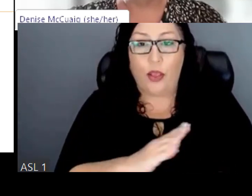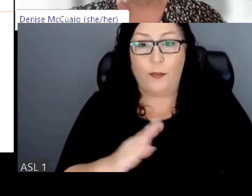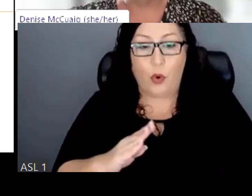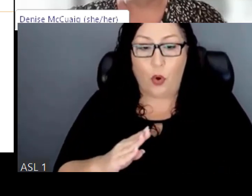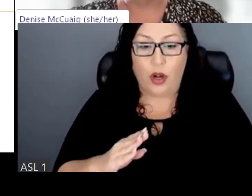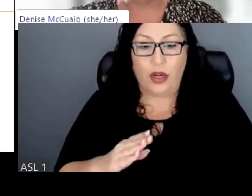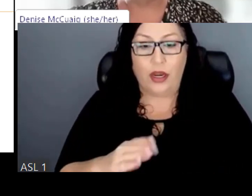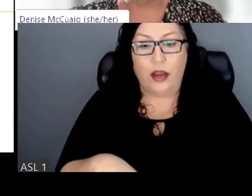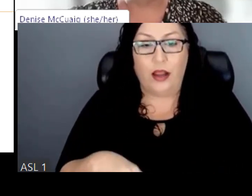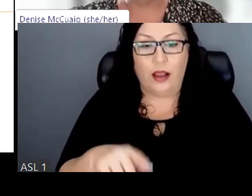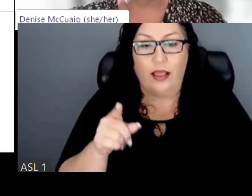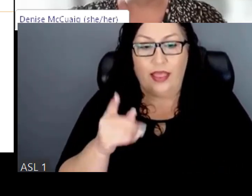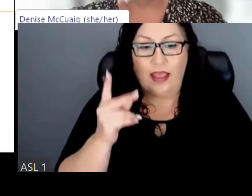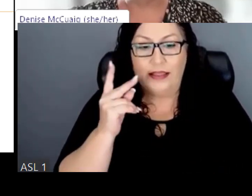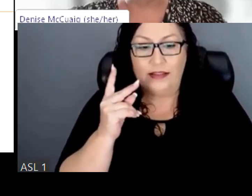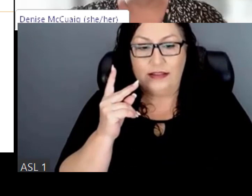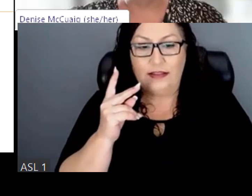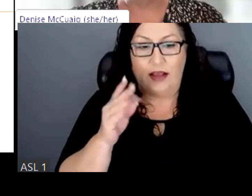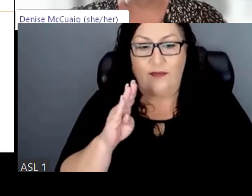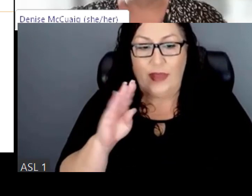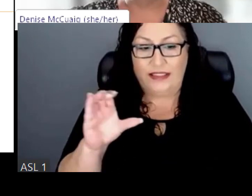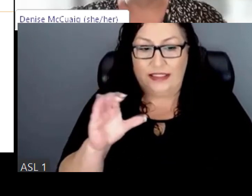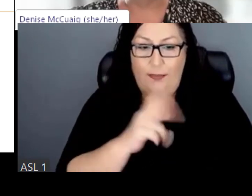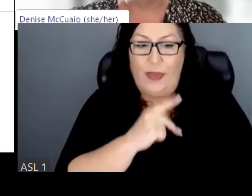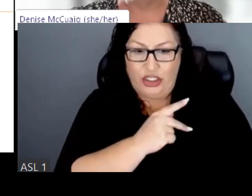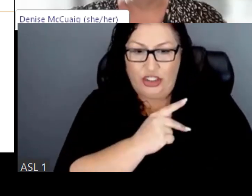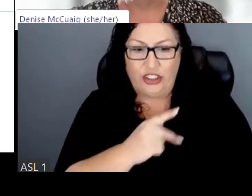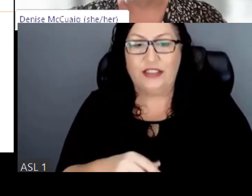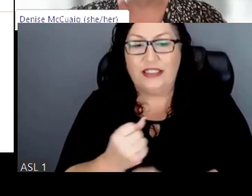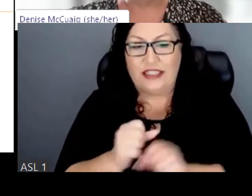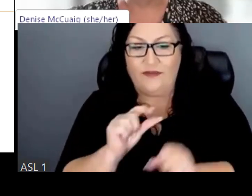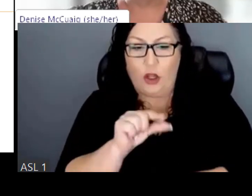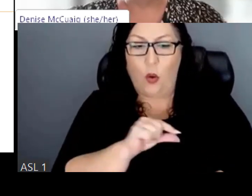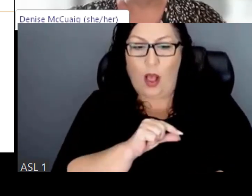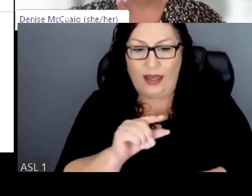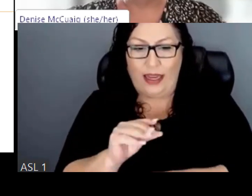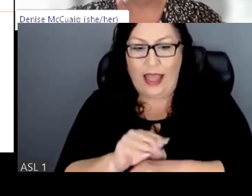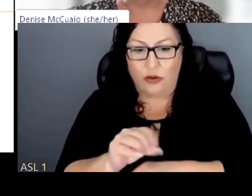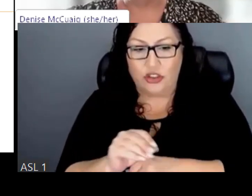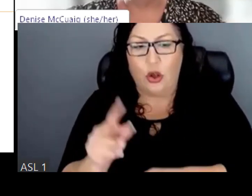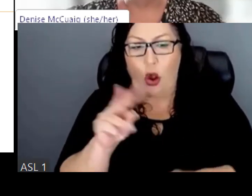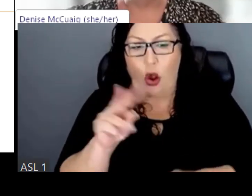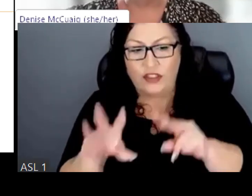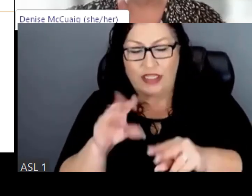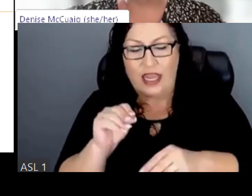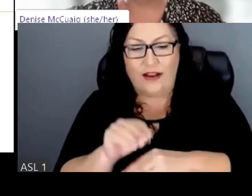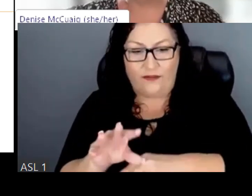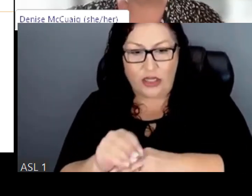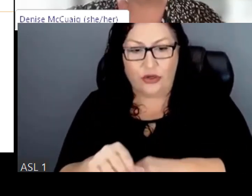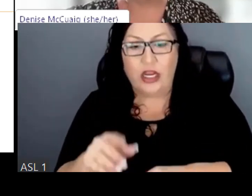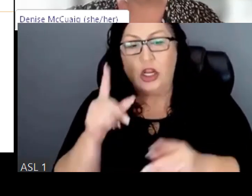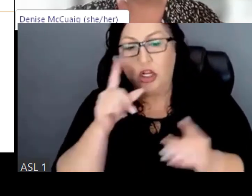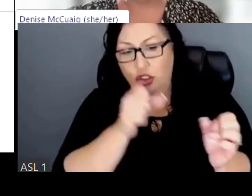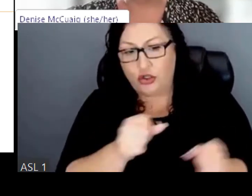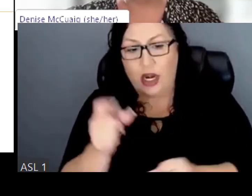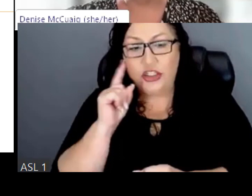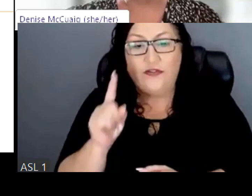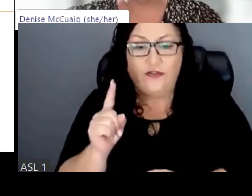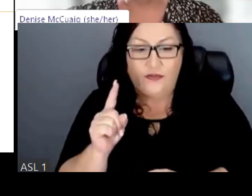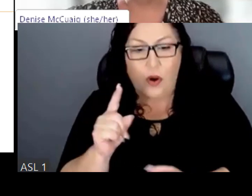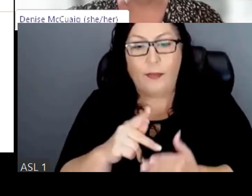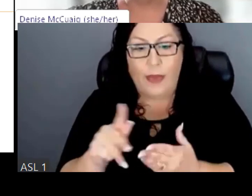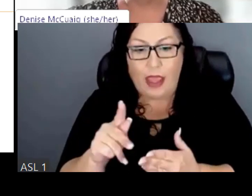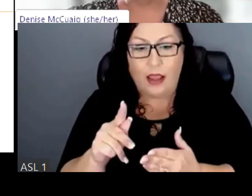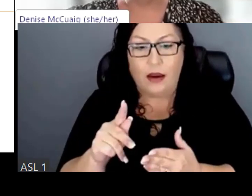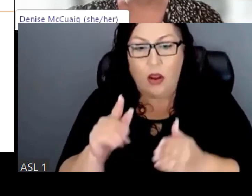on the board of BC Patient Safety and Quality Council, Oversight and Advisory, Strategy for